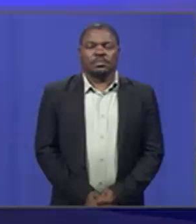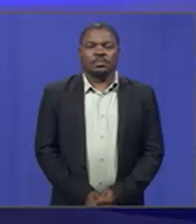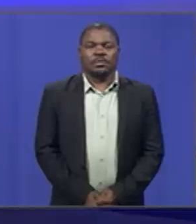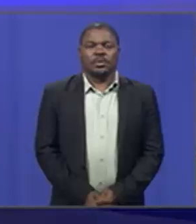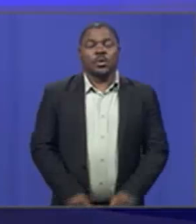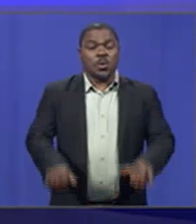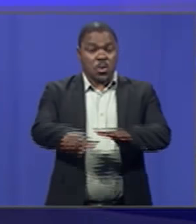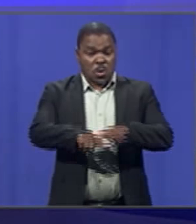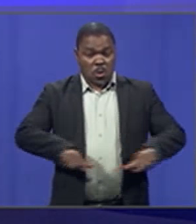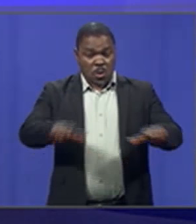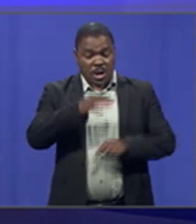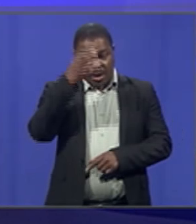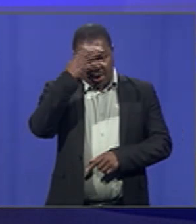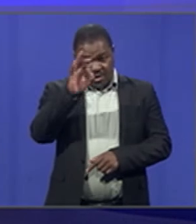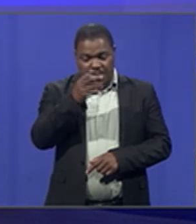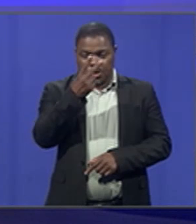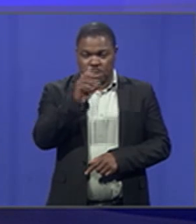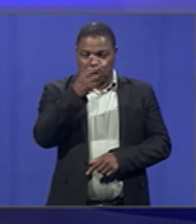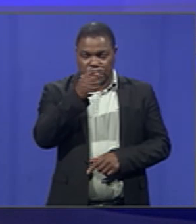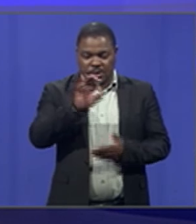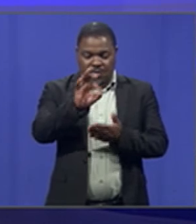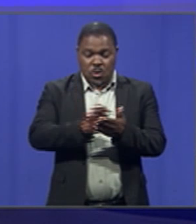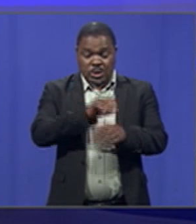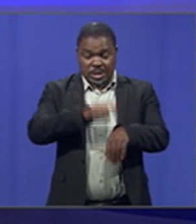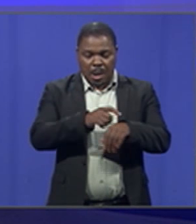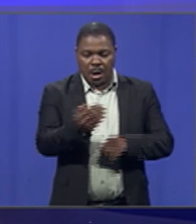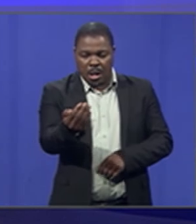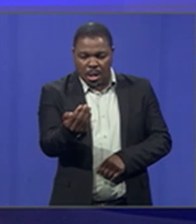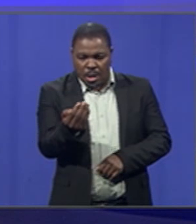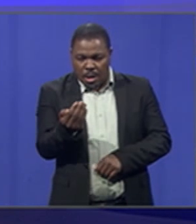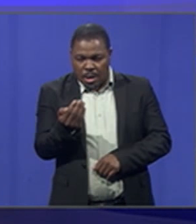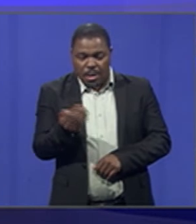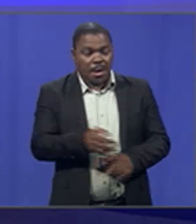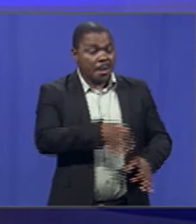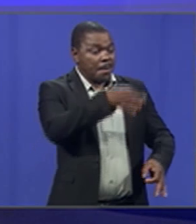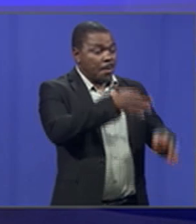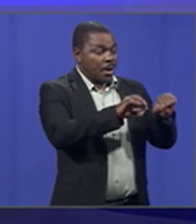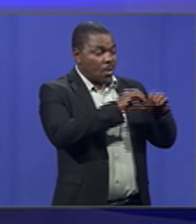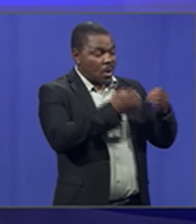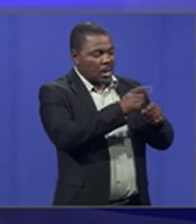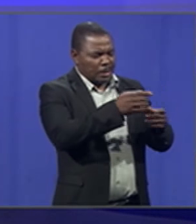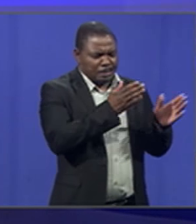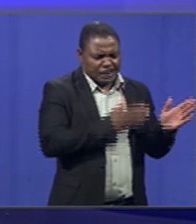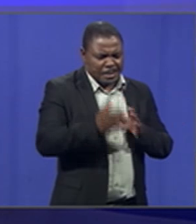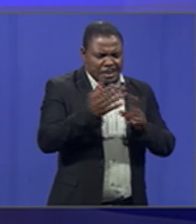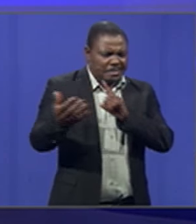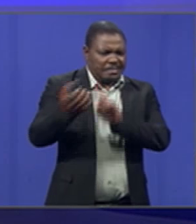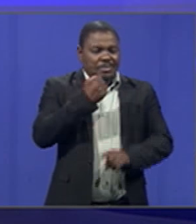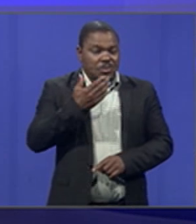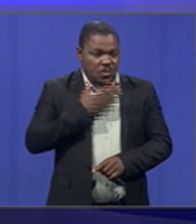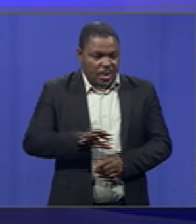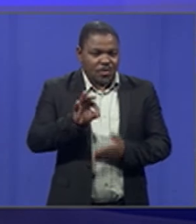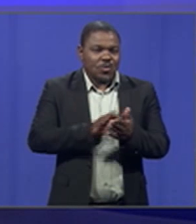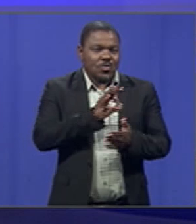Jaaka ditlhopho tsa dipososelegae tsa 2026 di le gaufi, makoko a sepolotiki a ipaakanyetsa ntwa ya phenyo le go busa